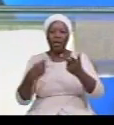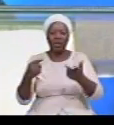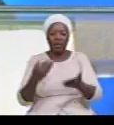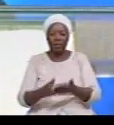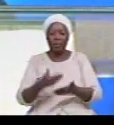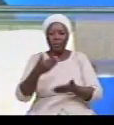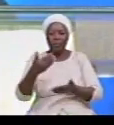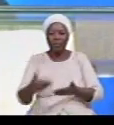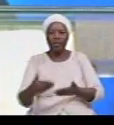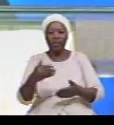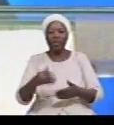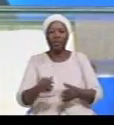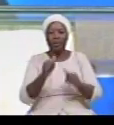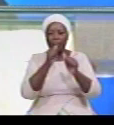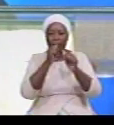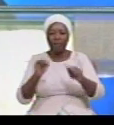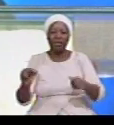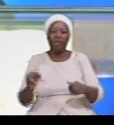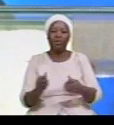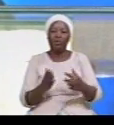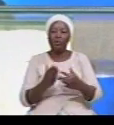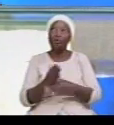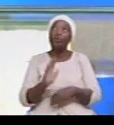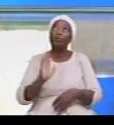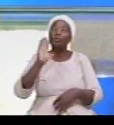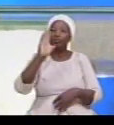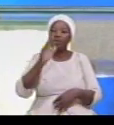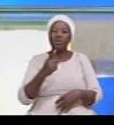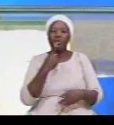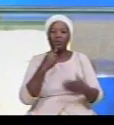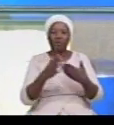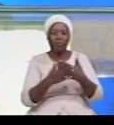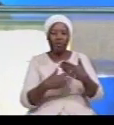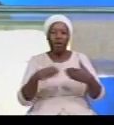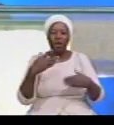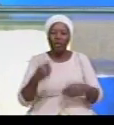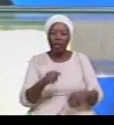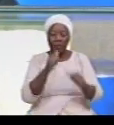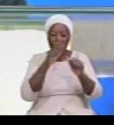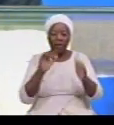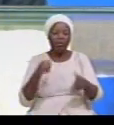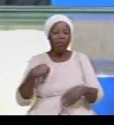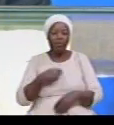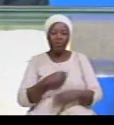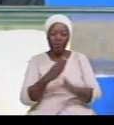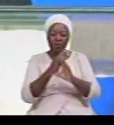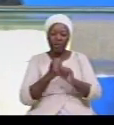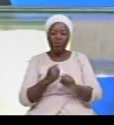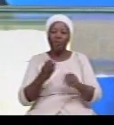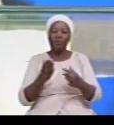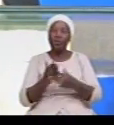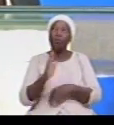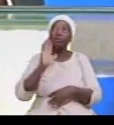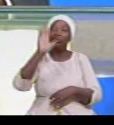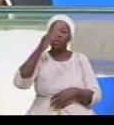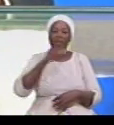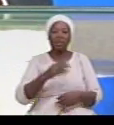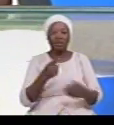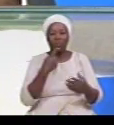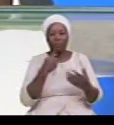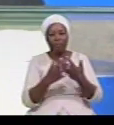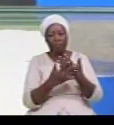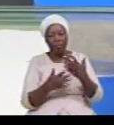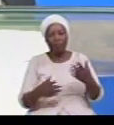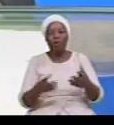his blood. The blessings were received through his blood. Coming to number